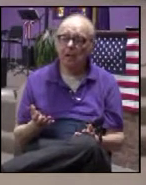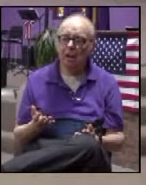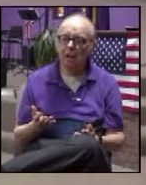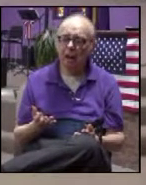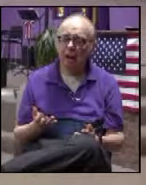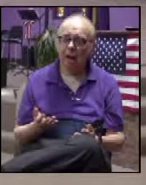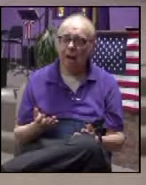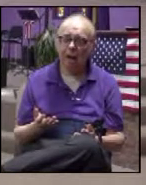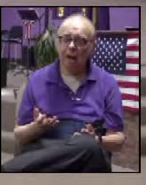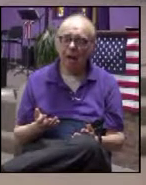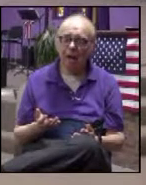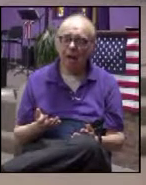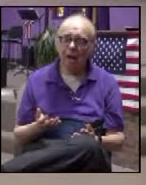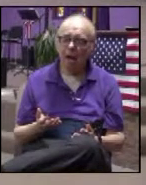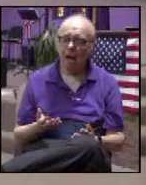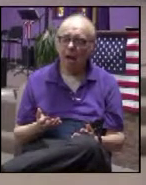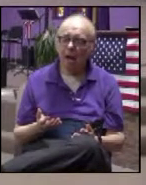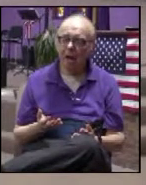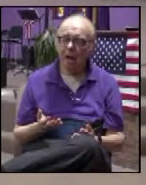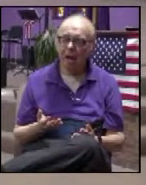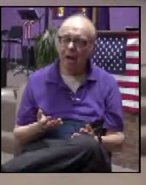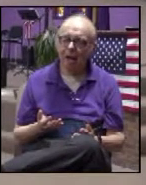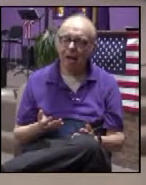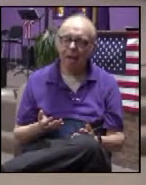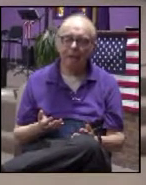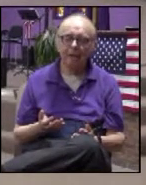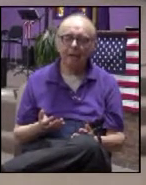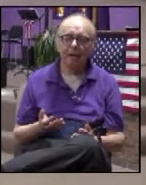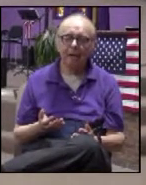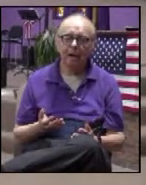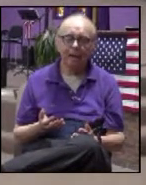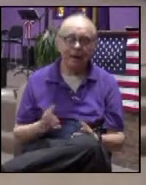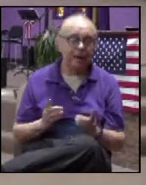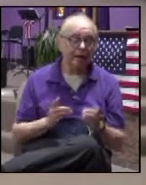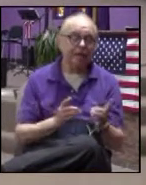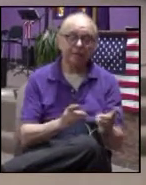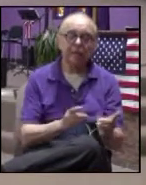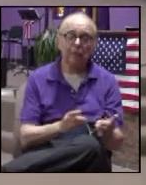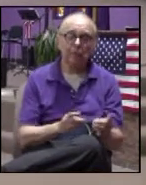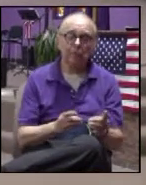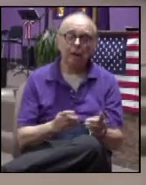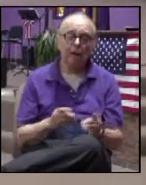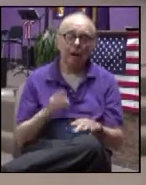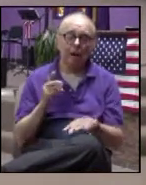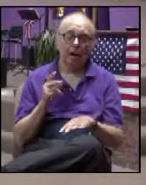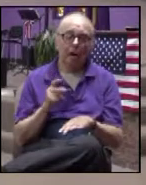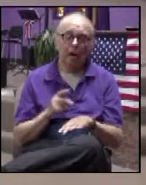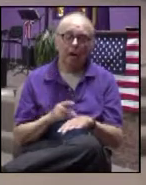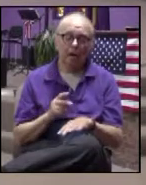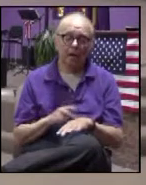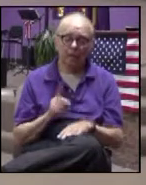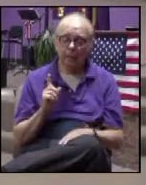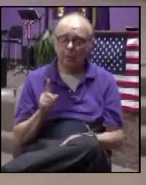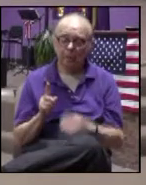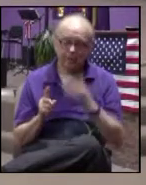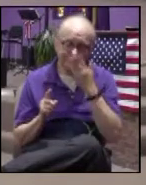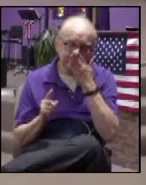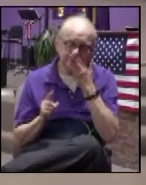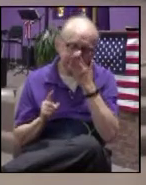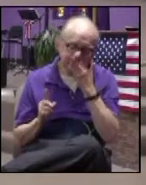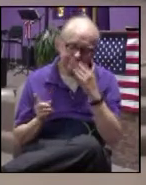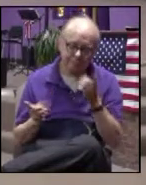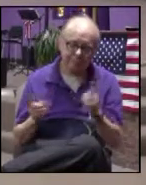Huh? He was a Pharisee, the disciple of Paul. Yes. He was the one that